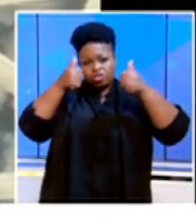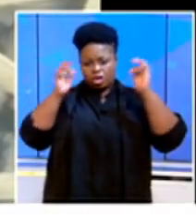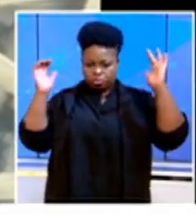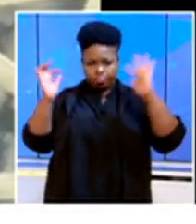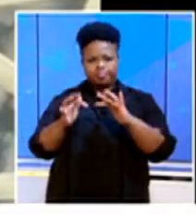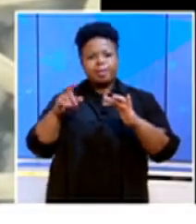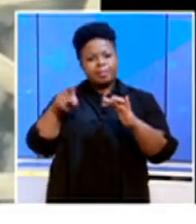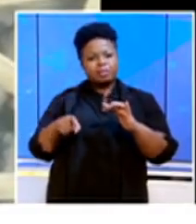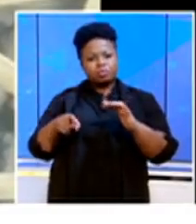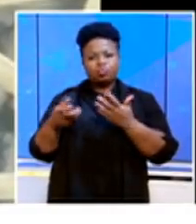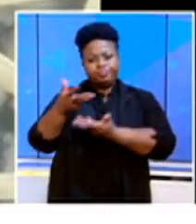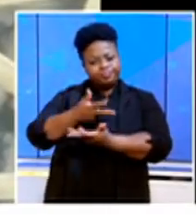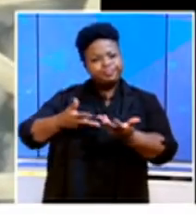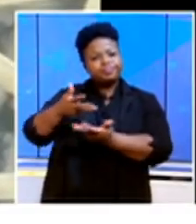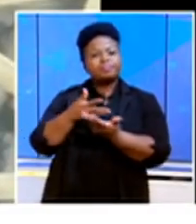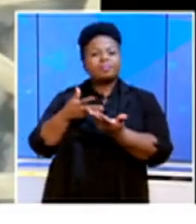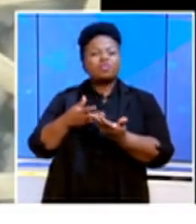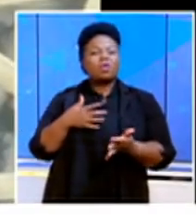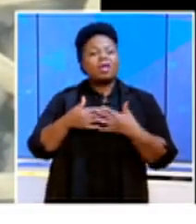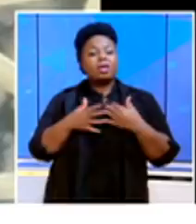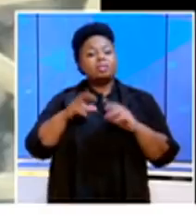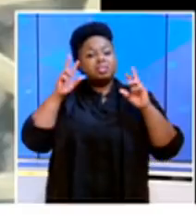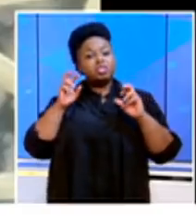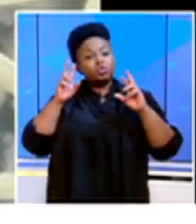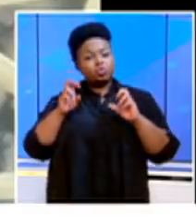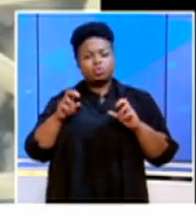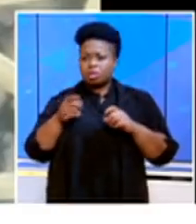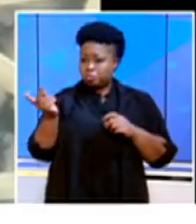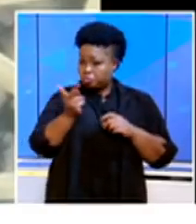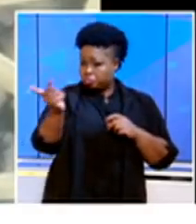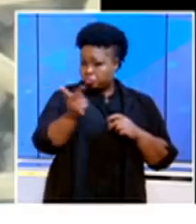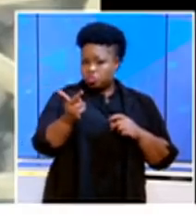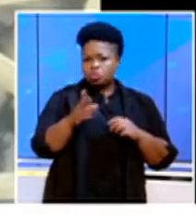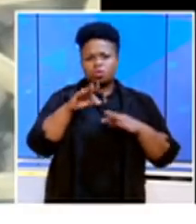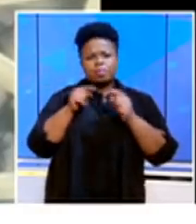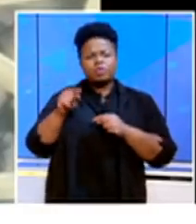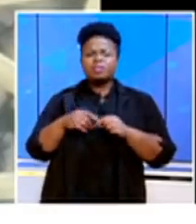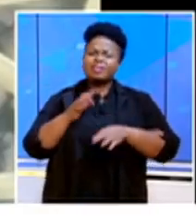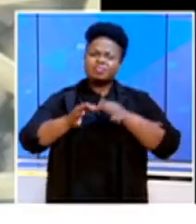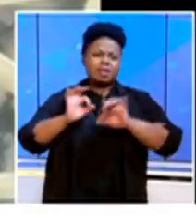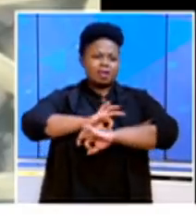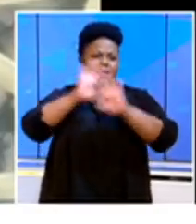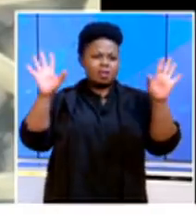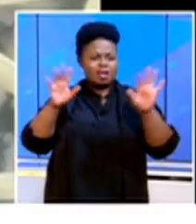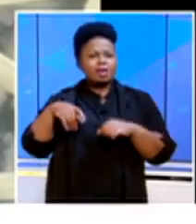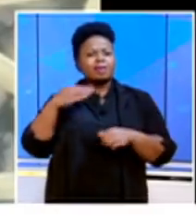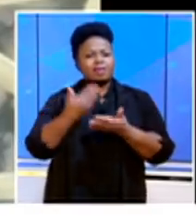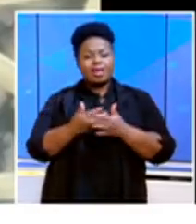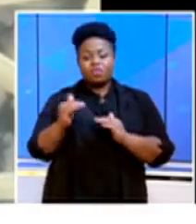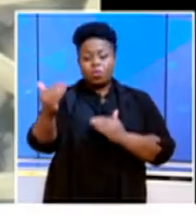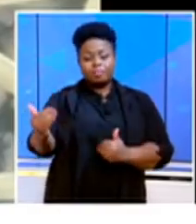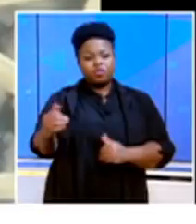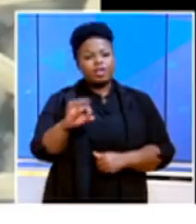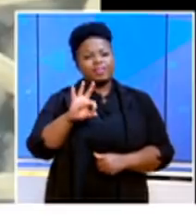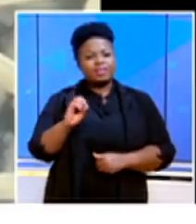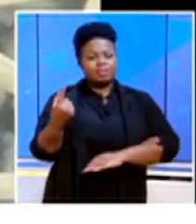able to make sure that some of the issues that you two are raising now are clearly clarified, so that in the